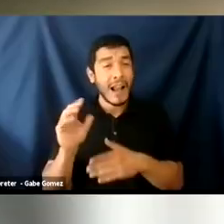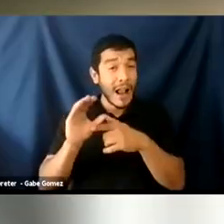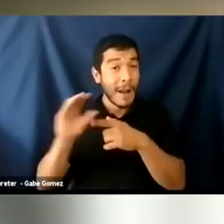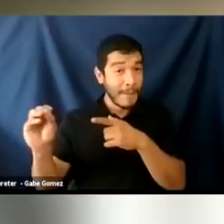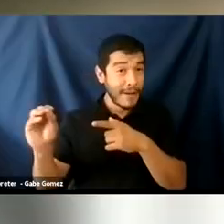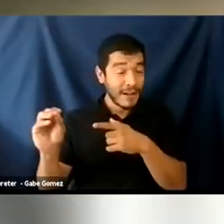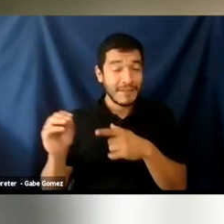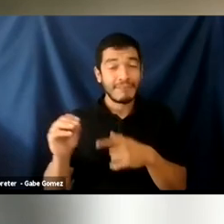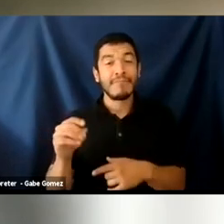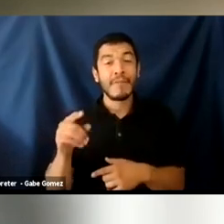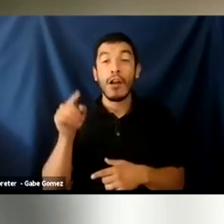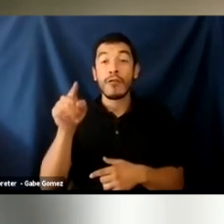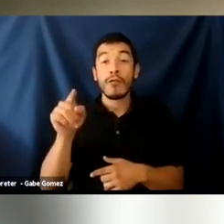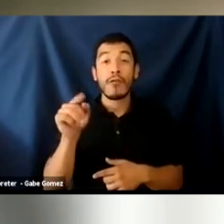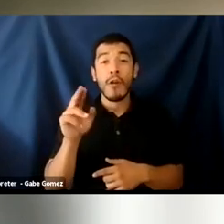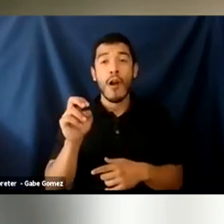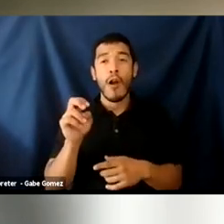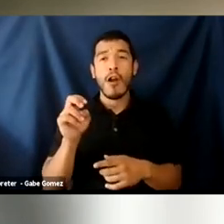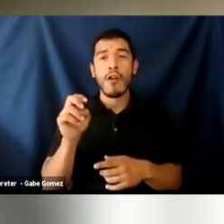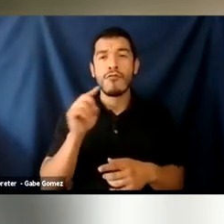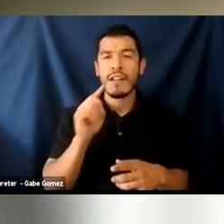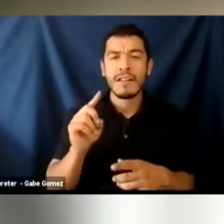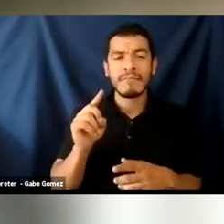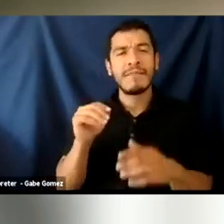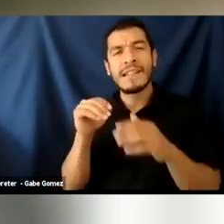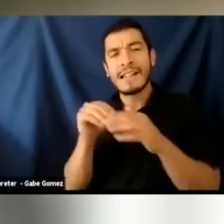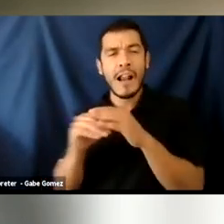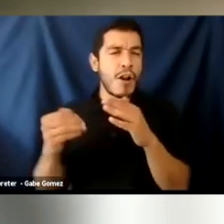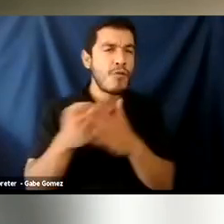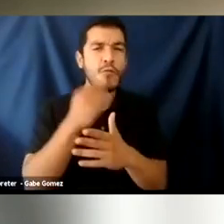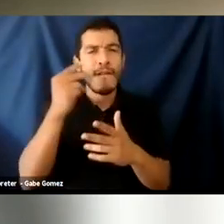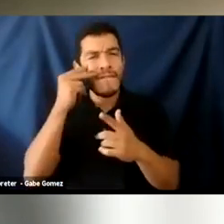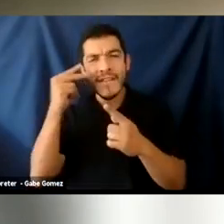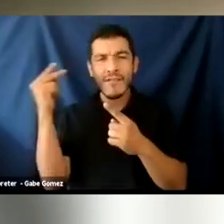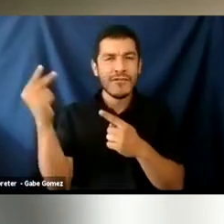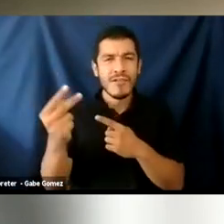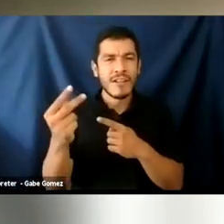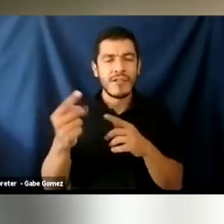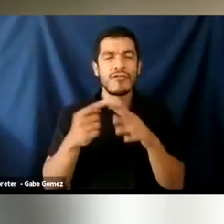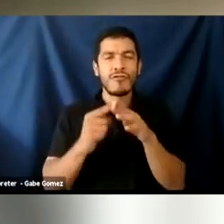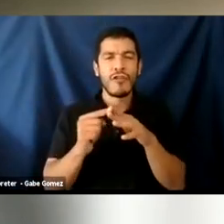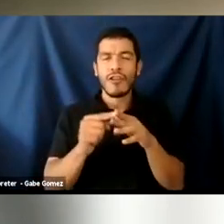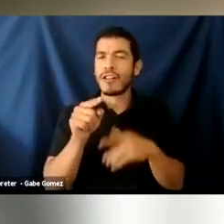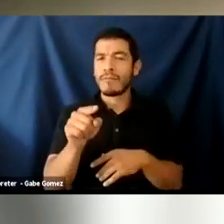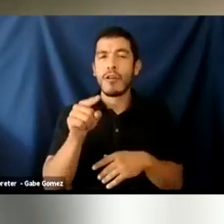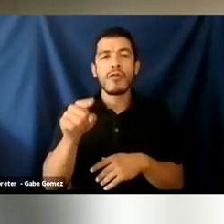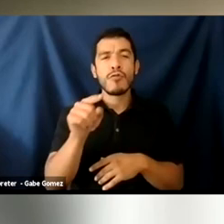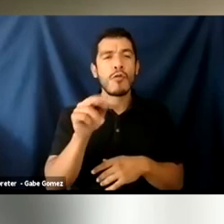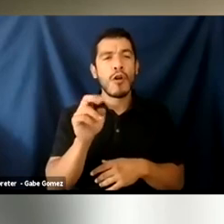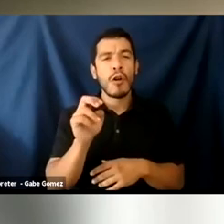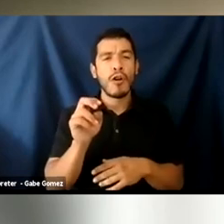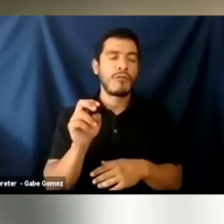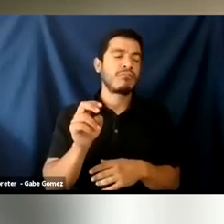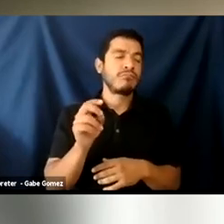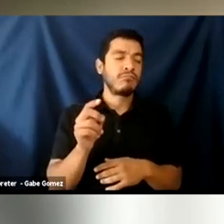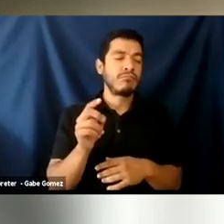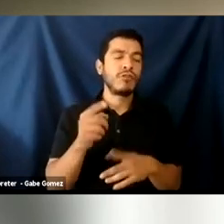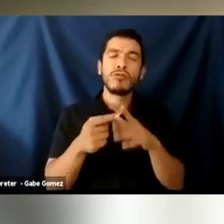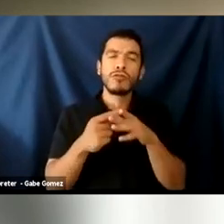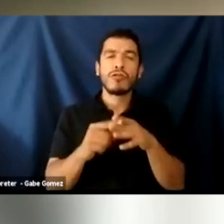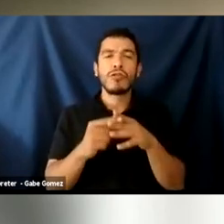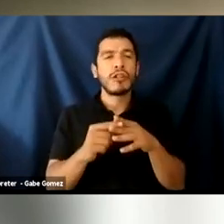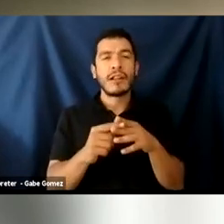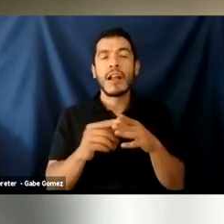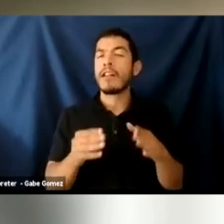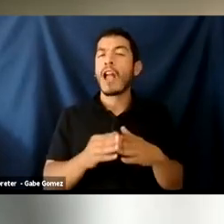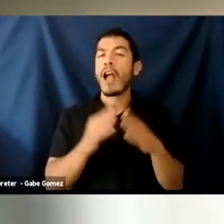and you are infusing a new vision. You are infusing, you know, diversity, equity,